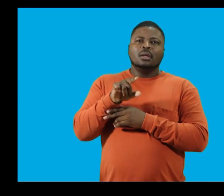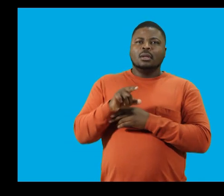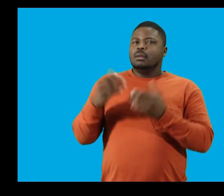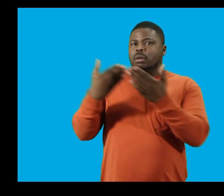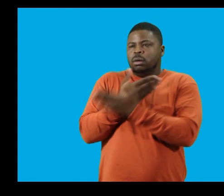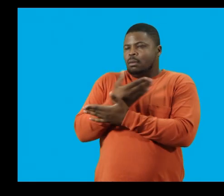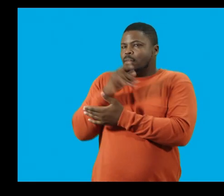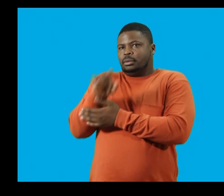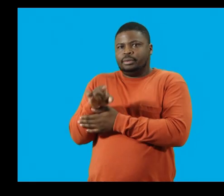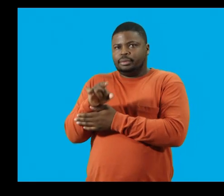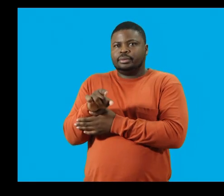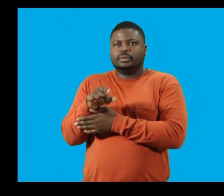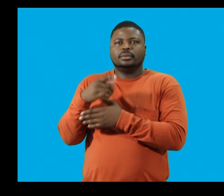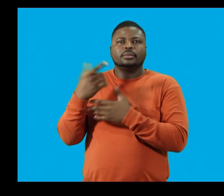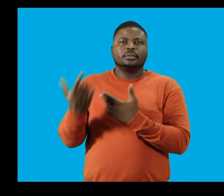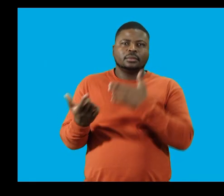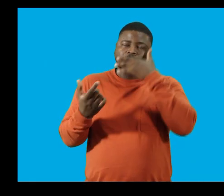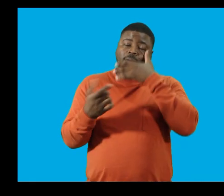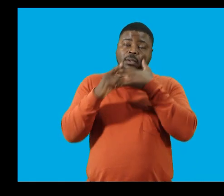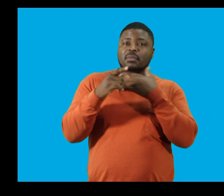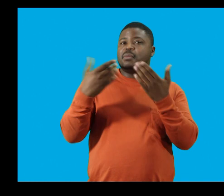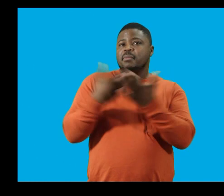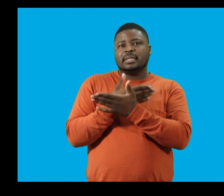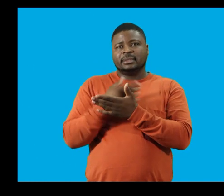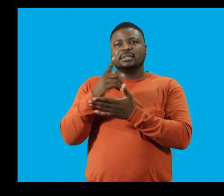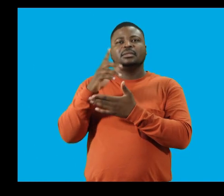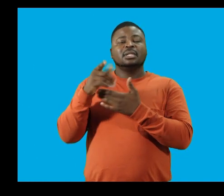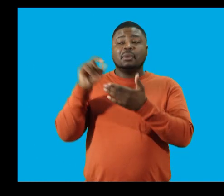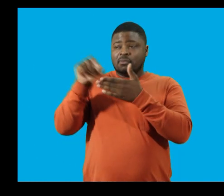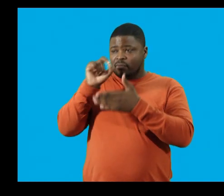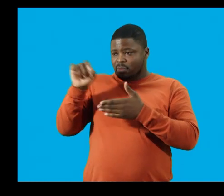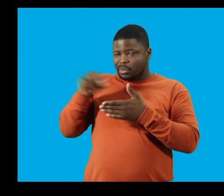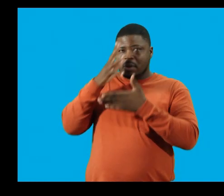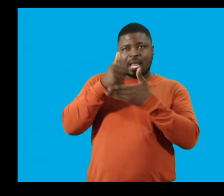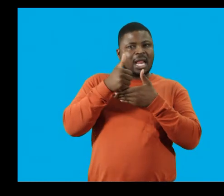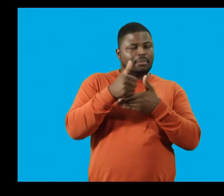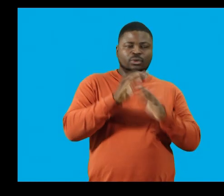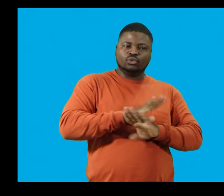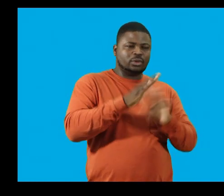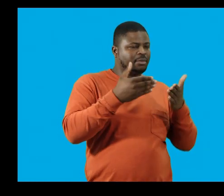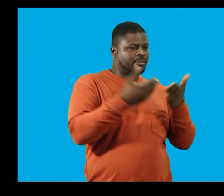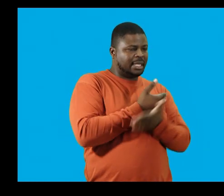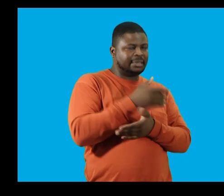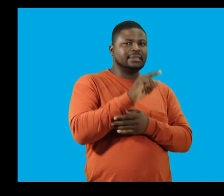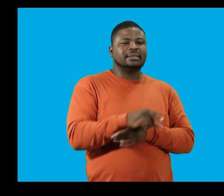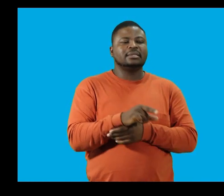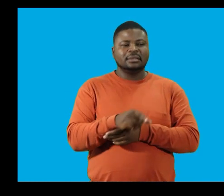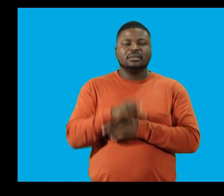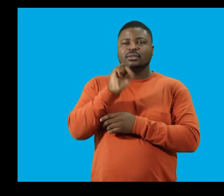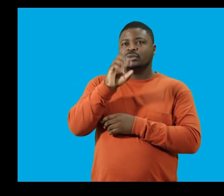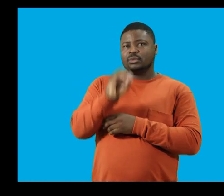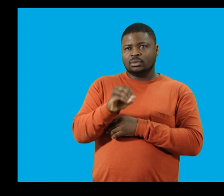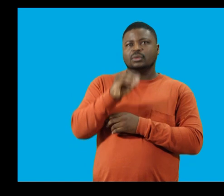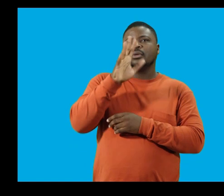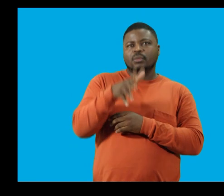you don't count one twice or miss one like we could have done there because